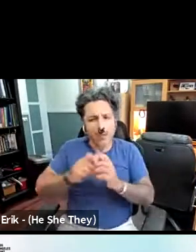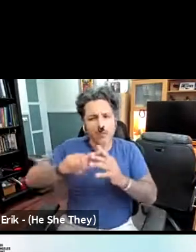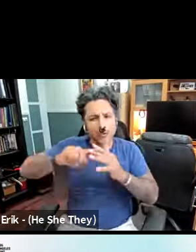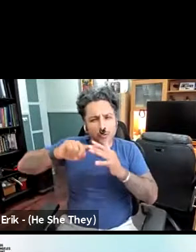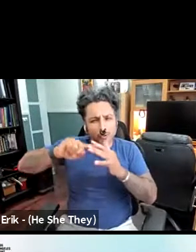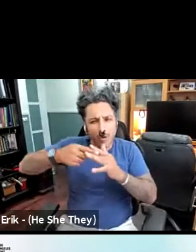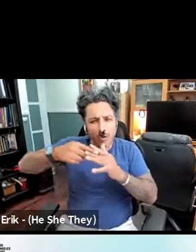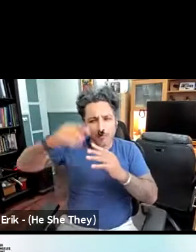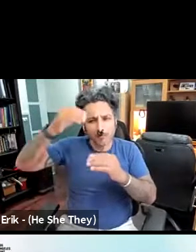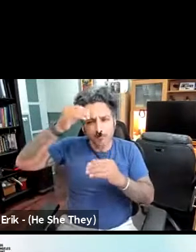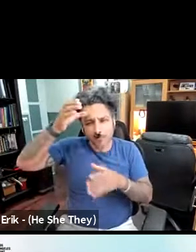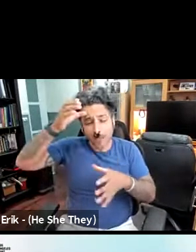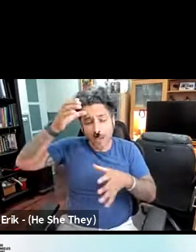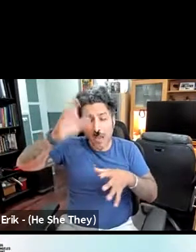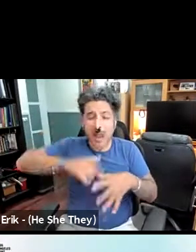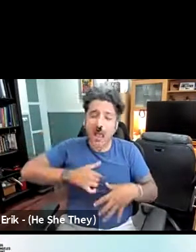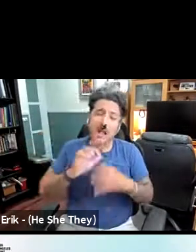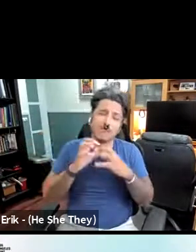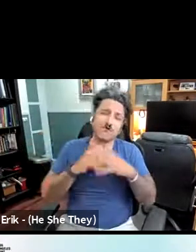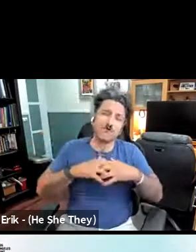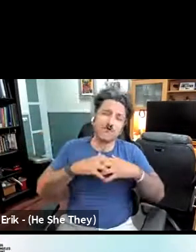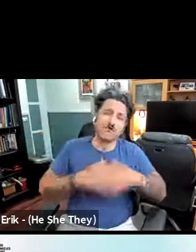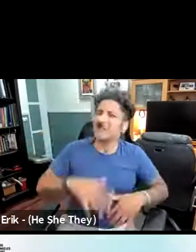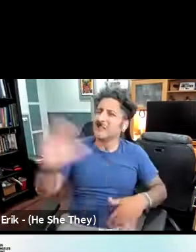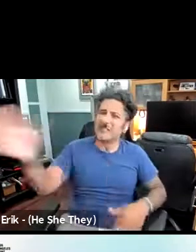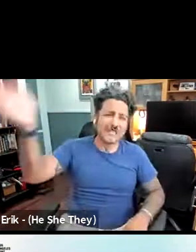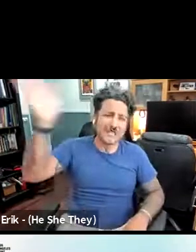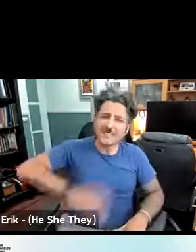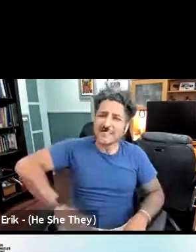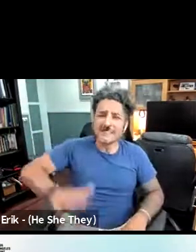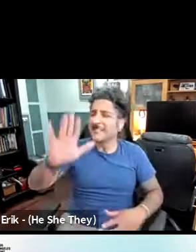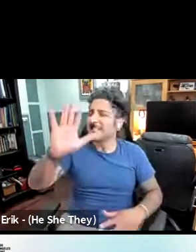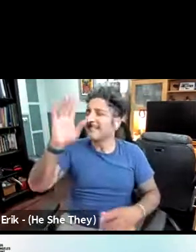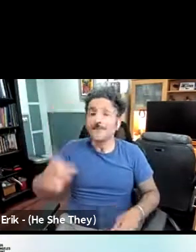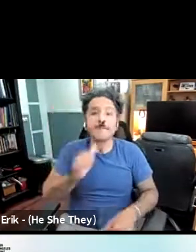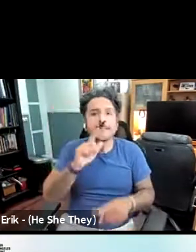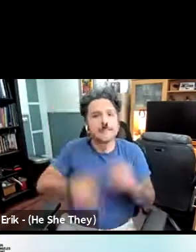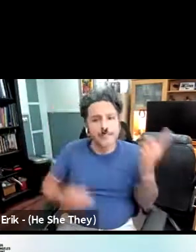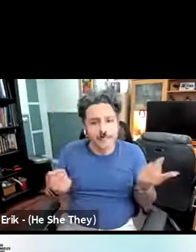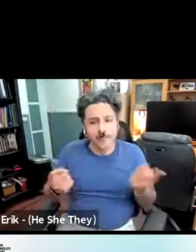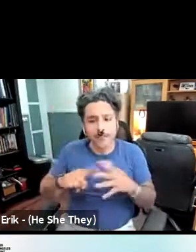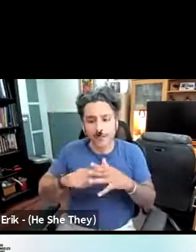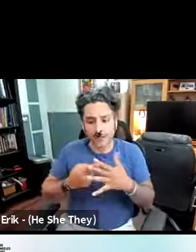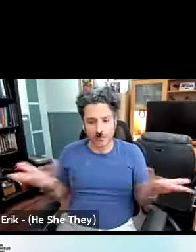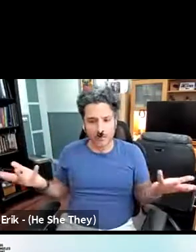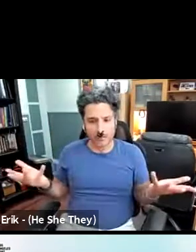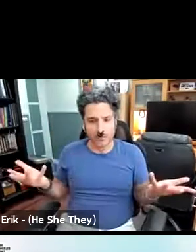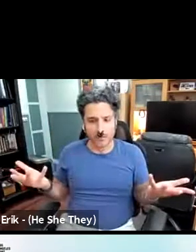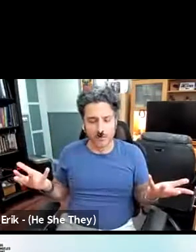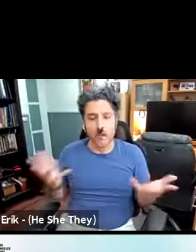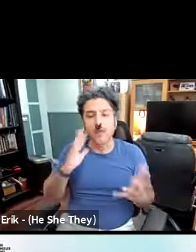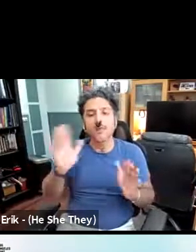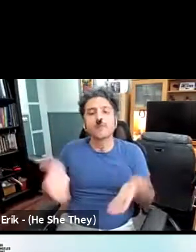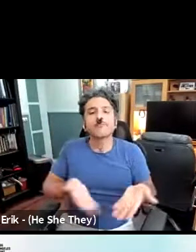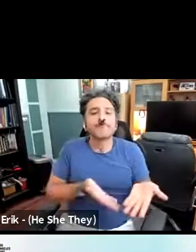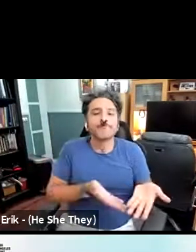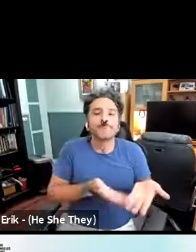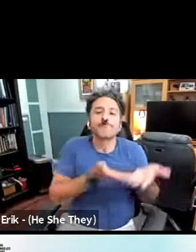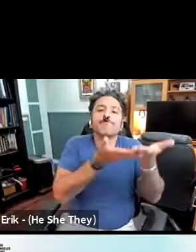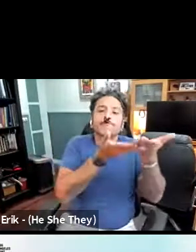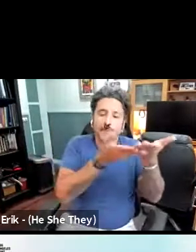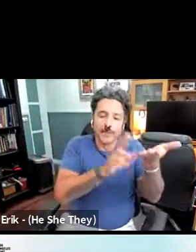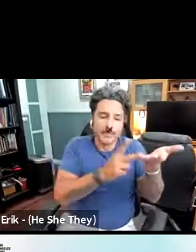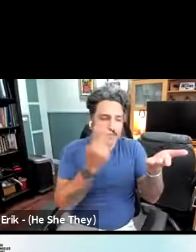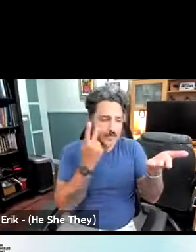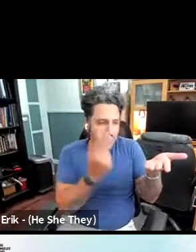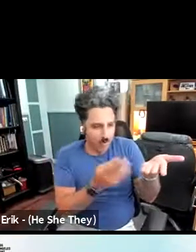Because I'm beat down every day. God dang, I can't activate it. You know, so that's where we come and we lift up and say, you know what? I see you over there.